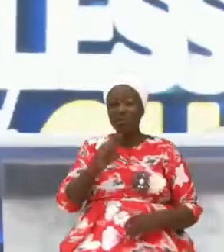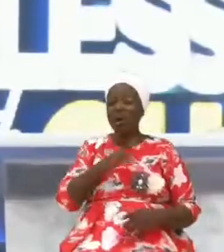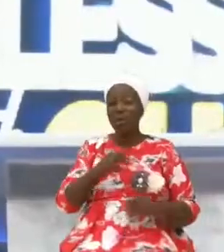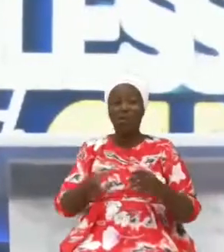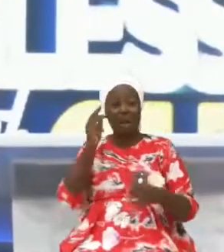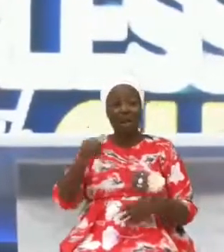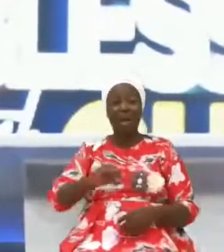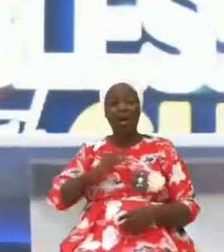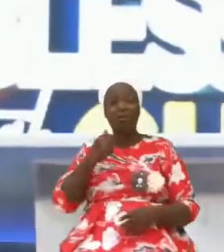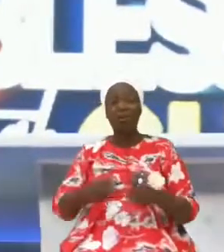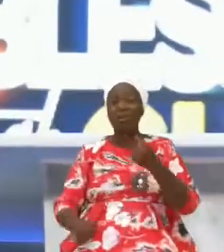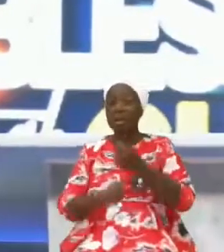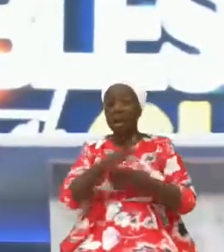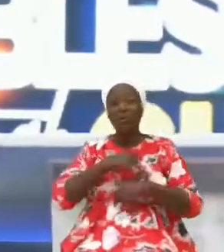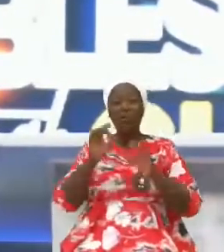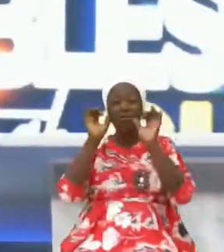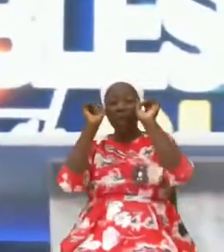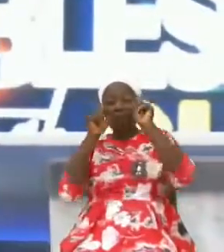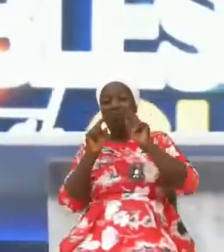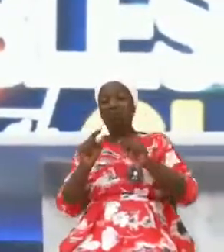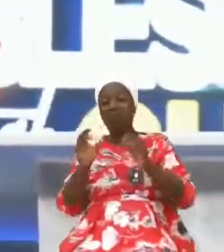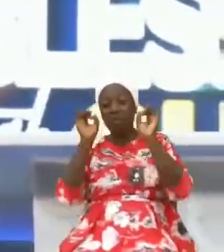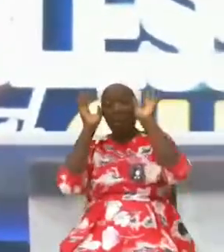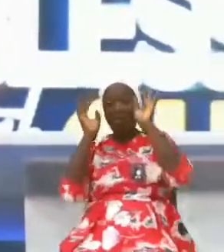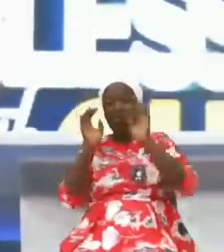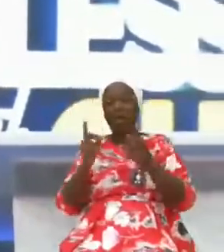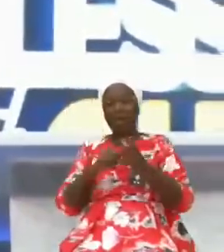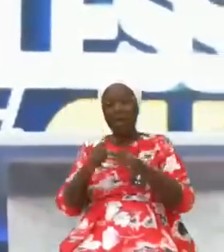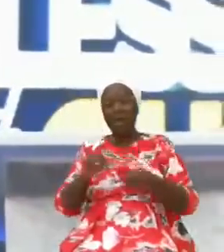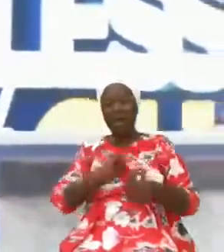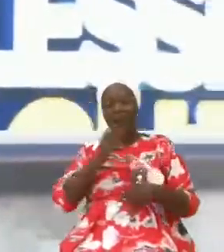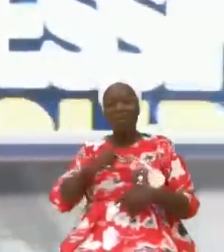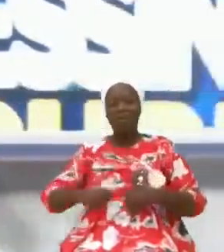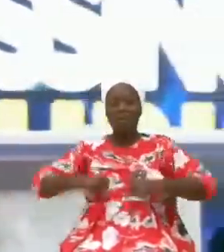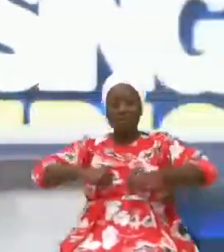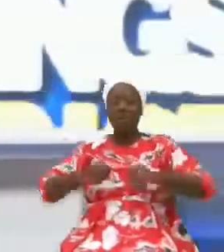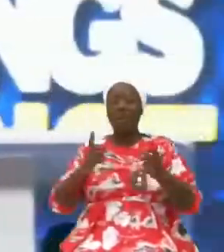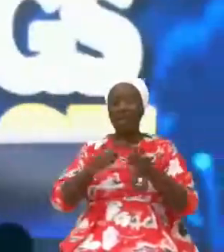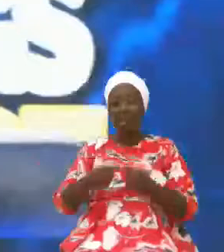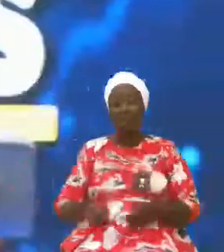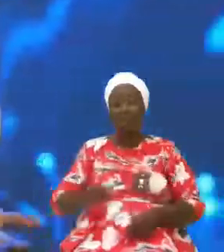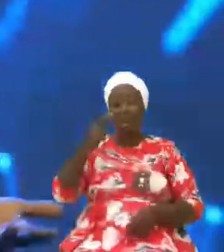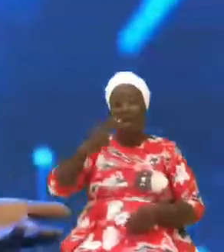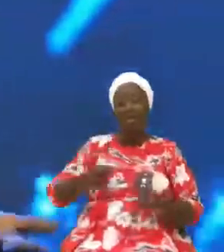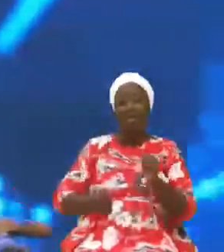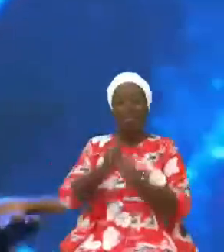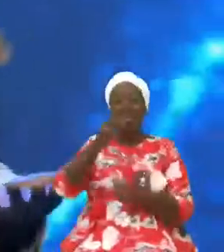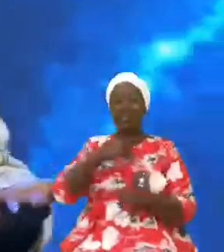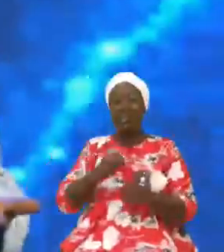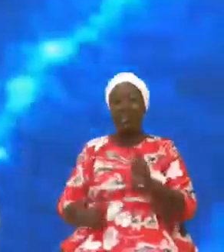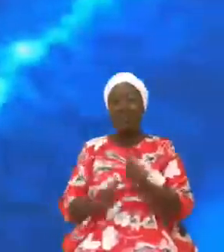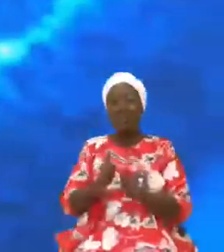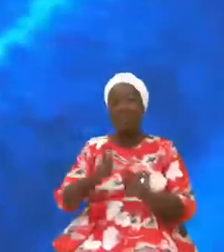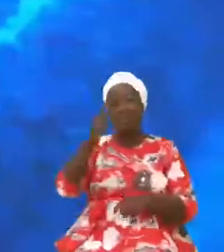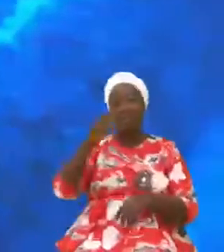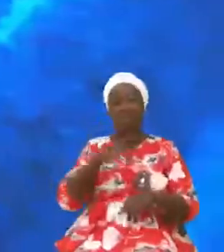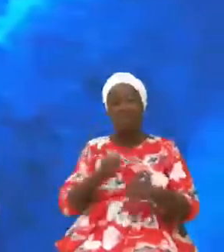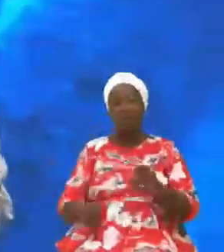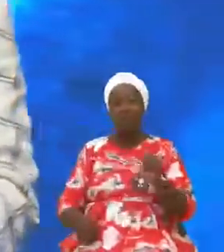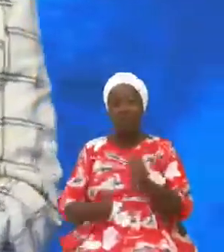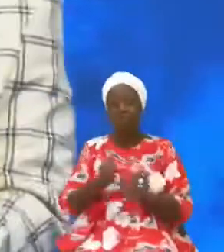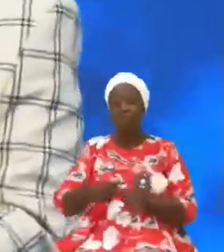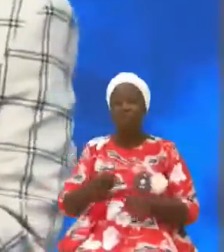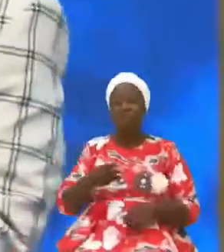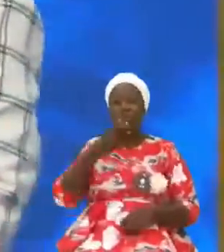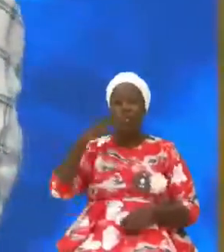I was a blasphemer. I was terrible. I was the chief, the highest,